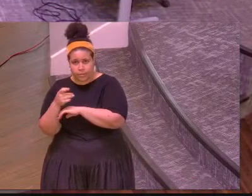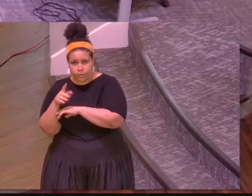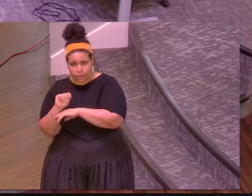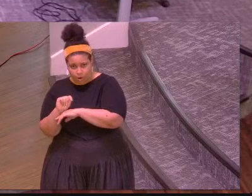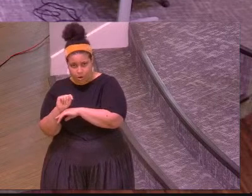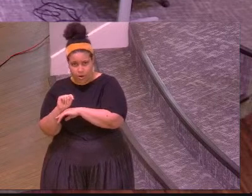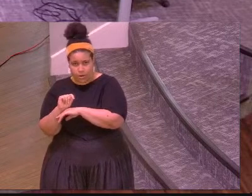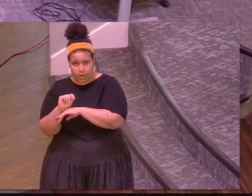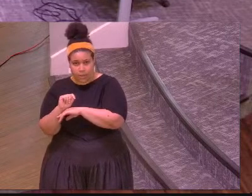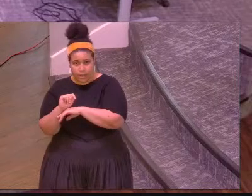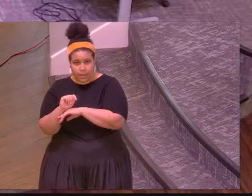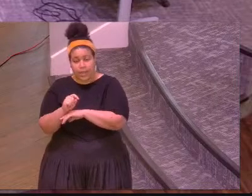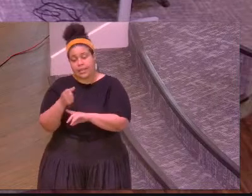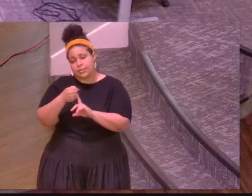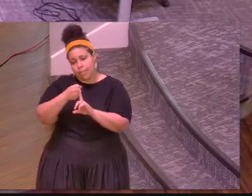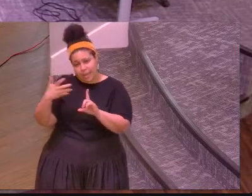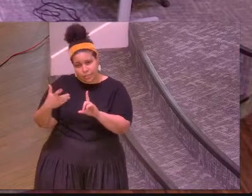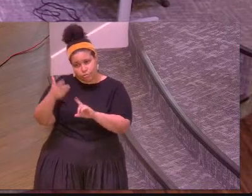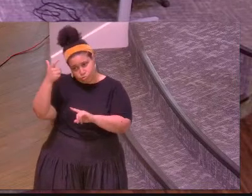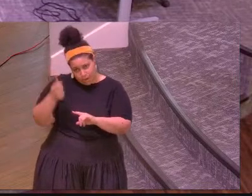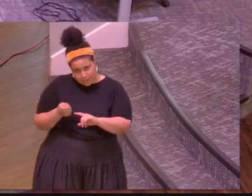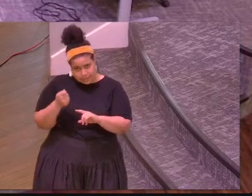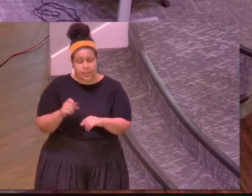Aye. Any opposed?